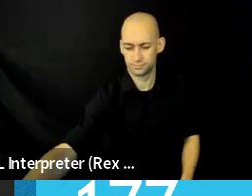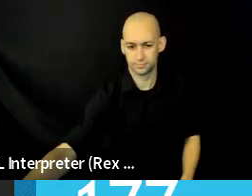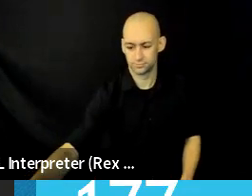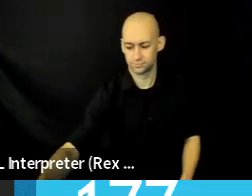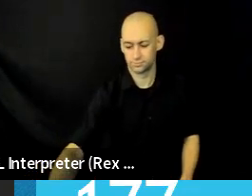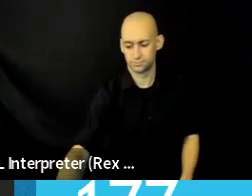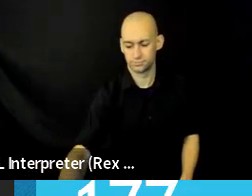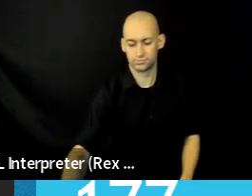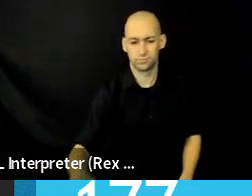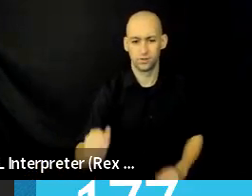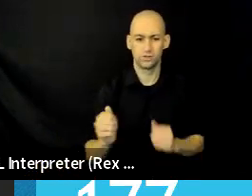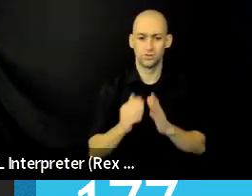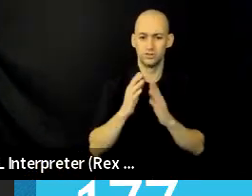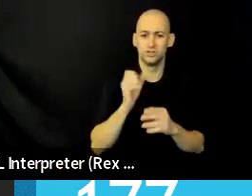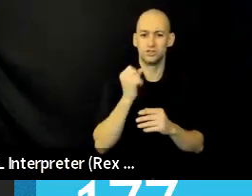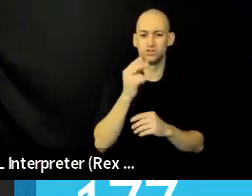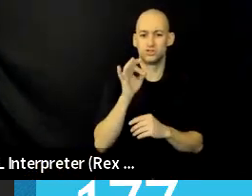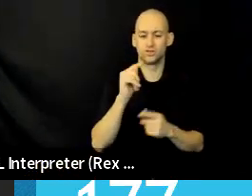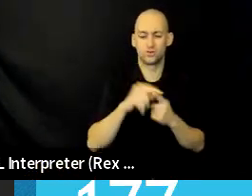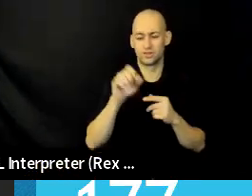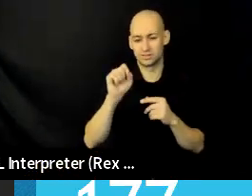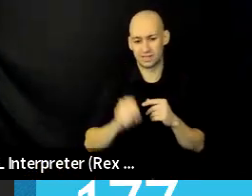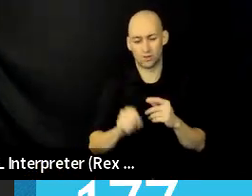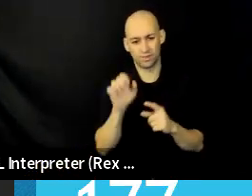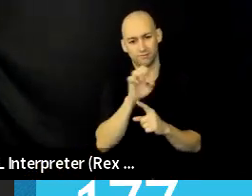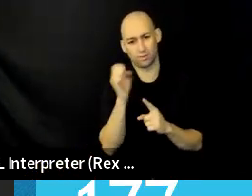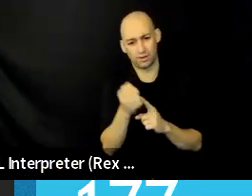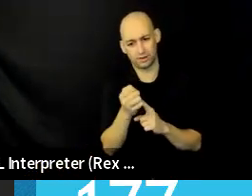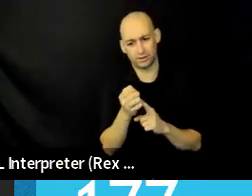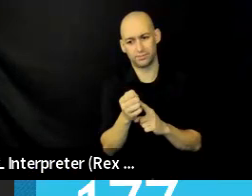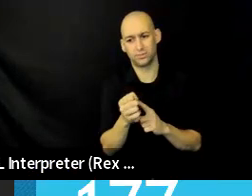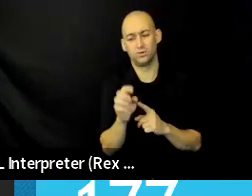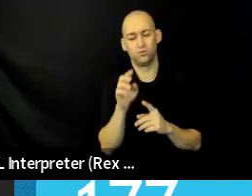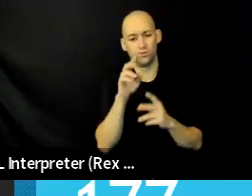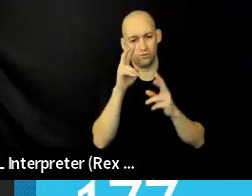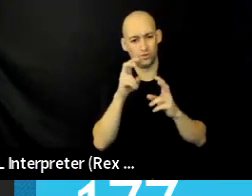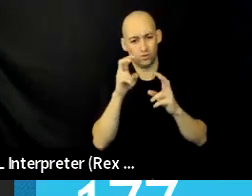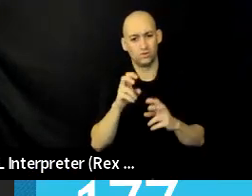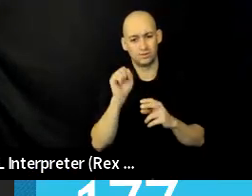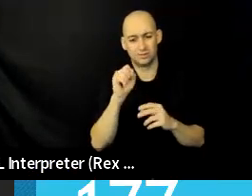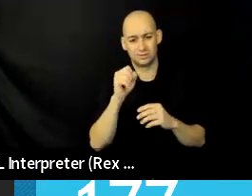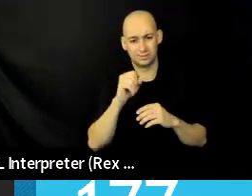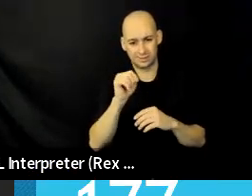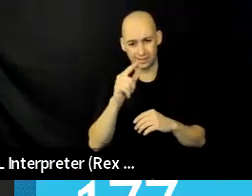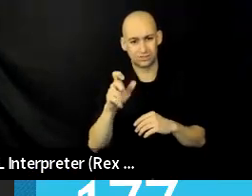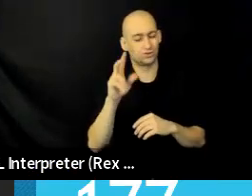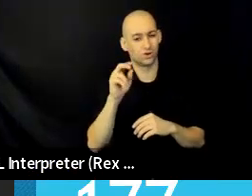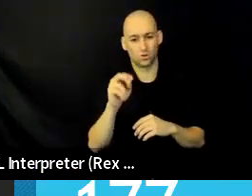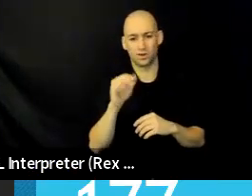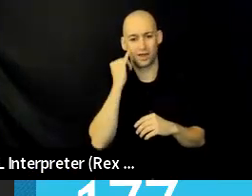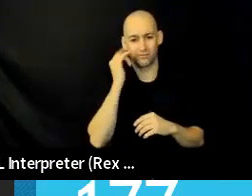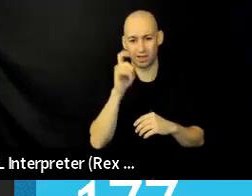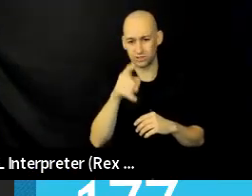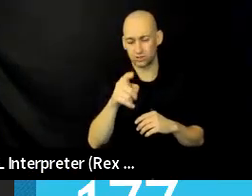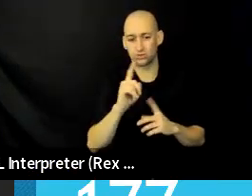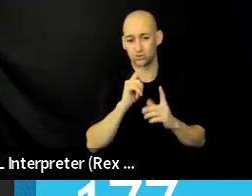and the environmental, or there was a comment that it was addressed in the environmental review stage. No, I think if you ask them to show you the reports